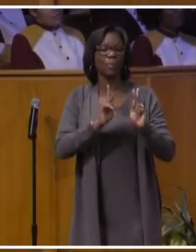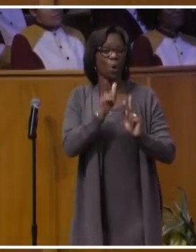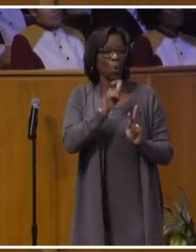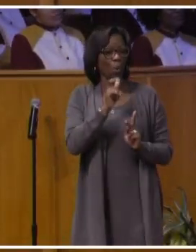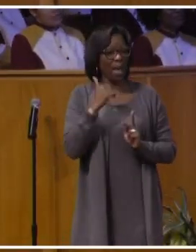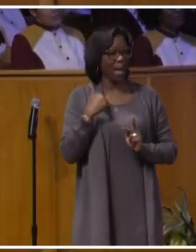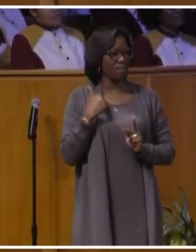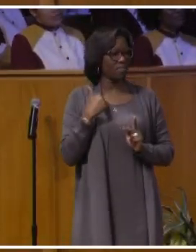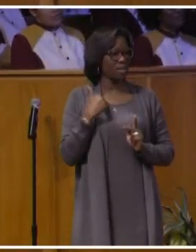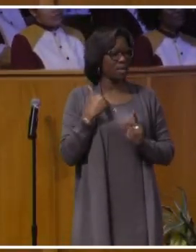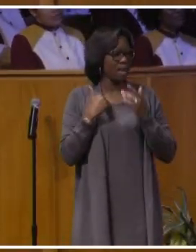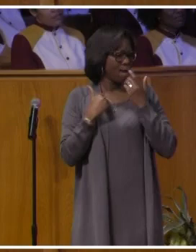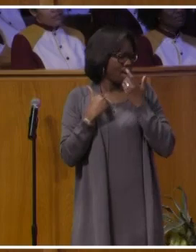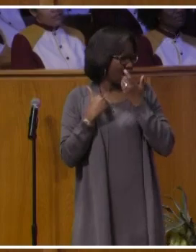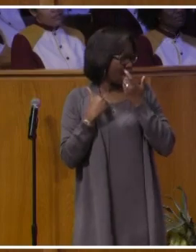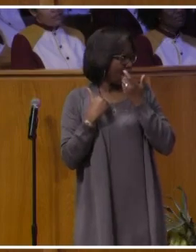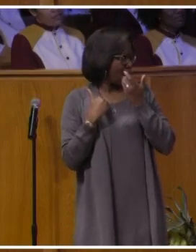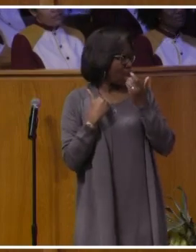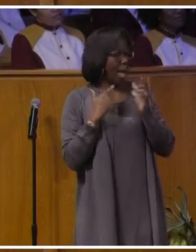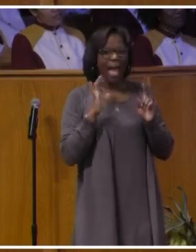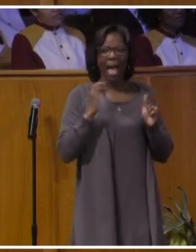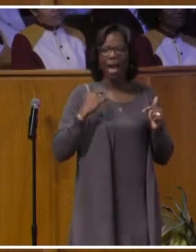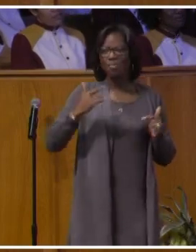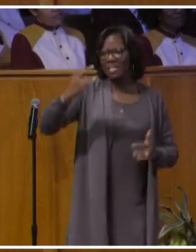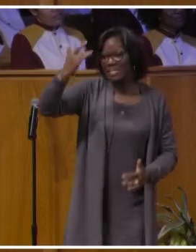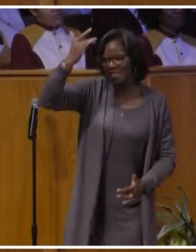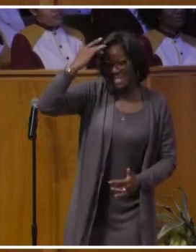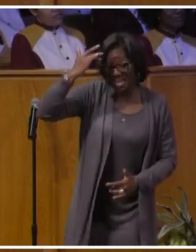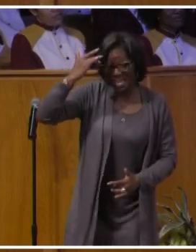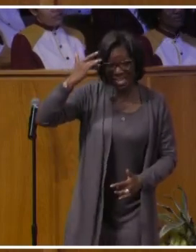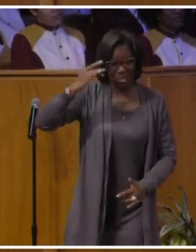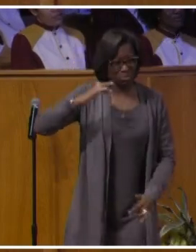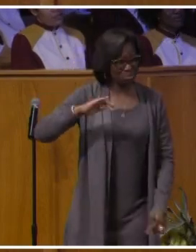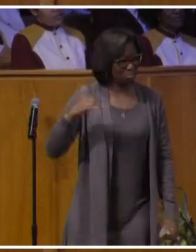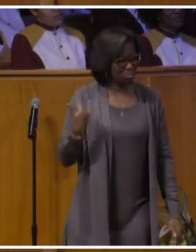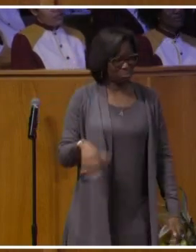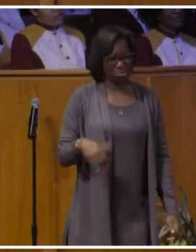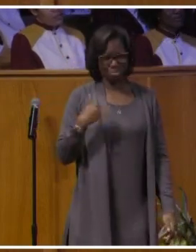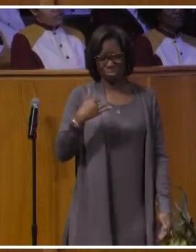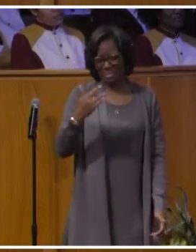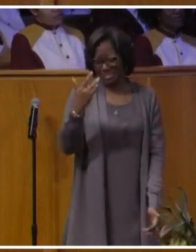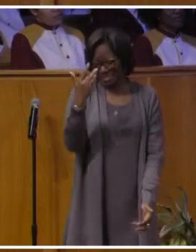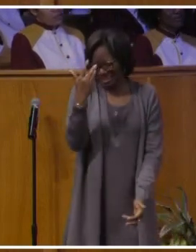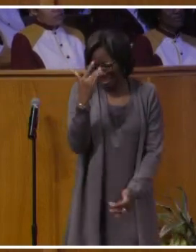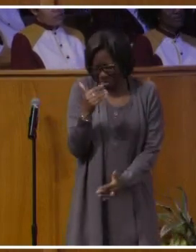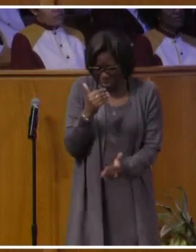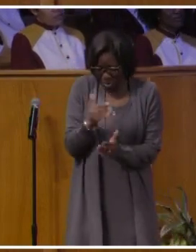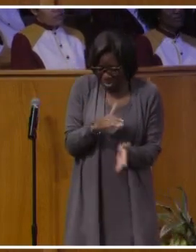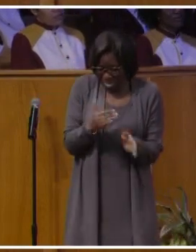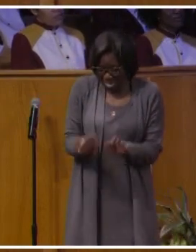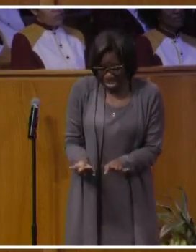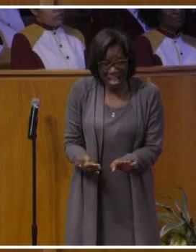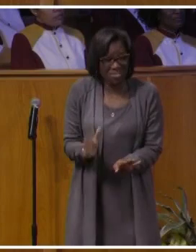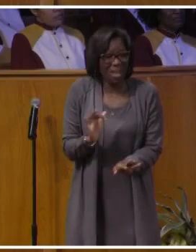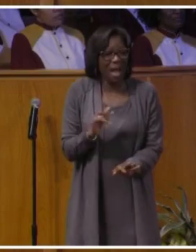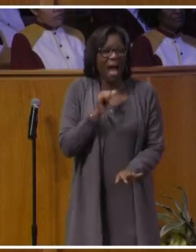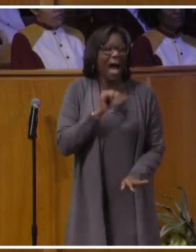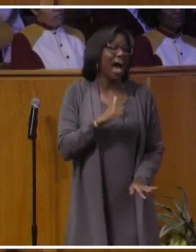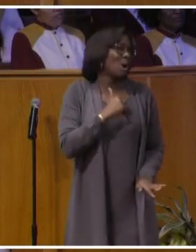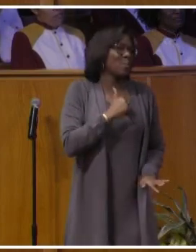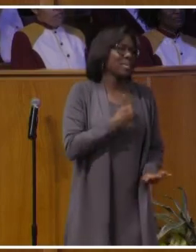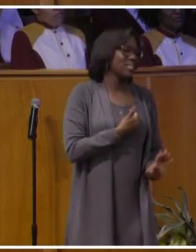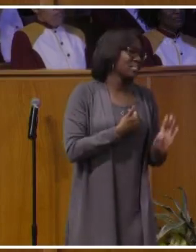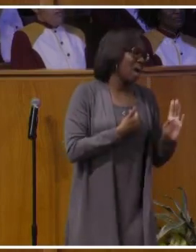that been sick as a dog. I ain't talking about no Tylenol